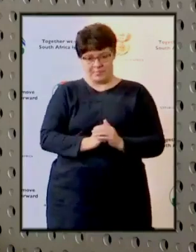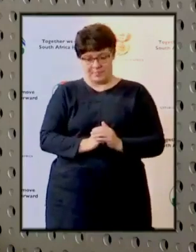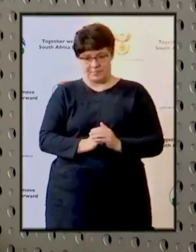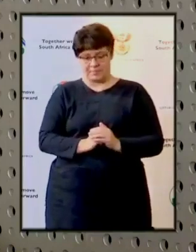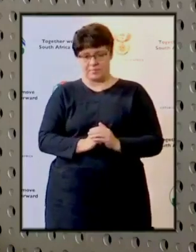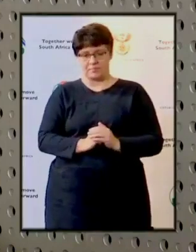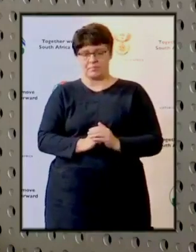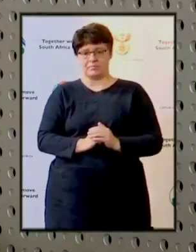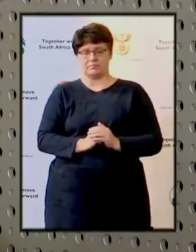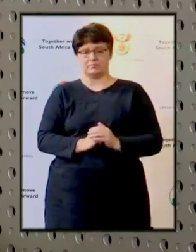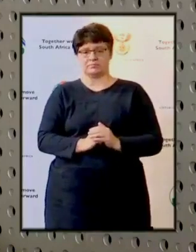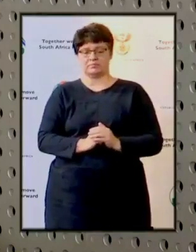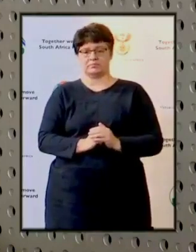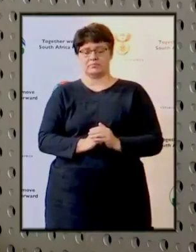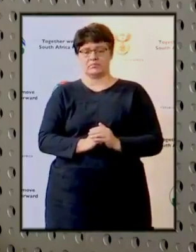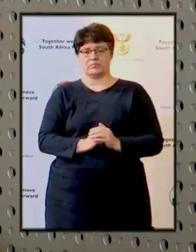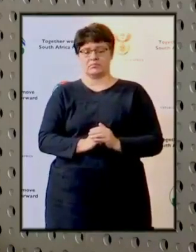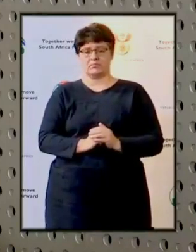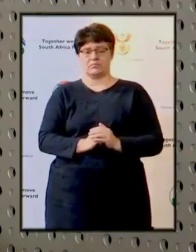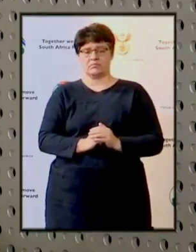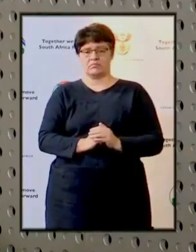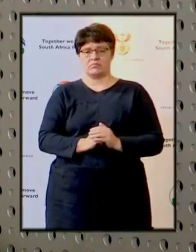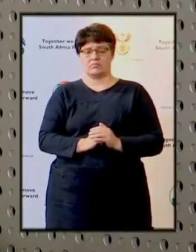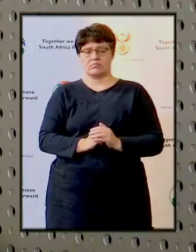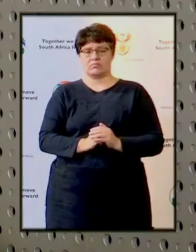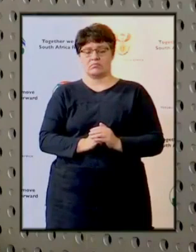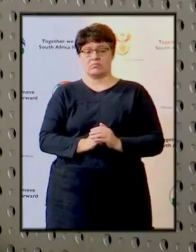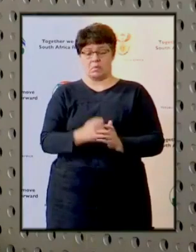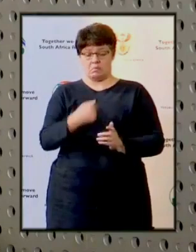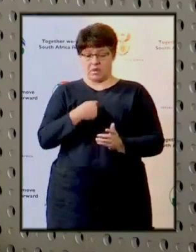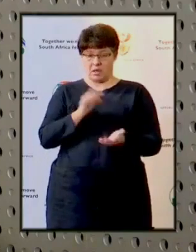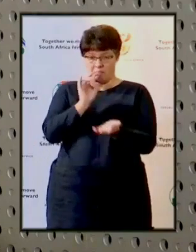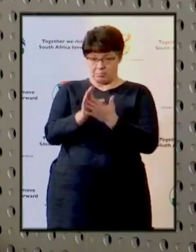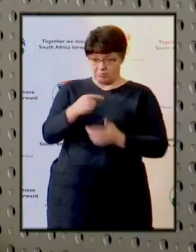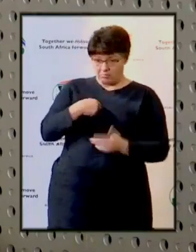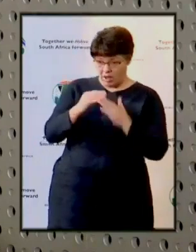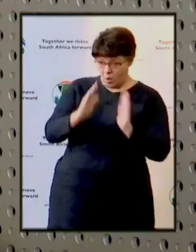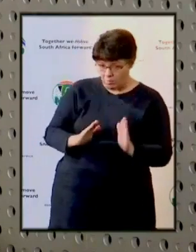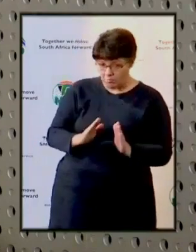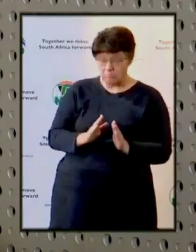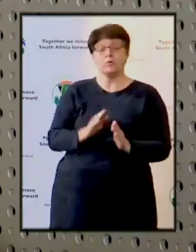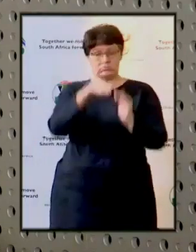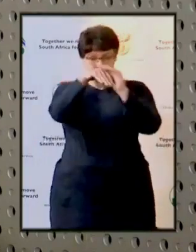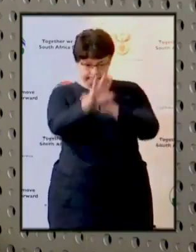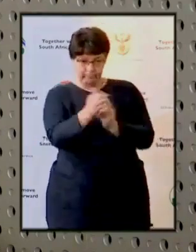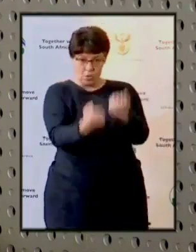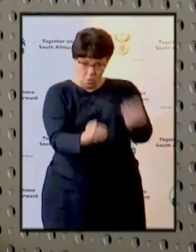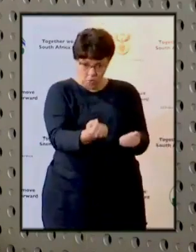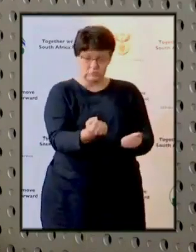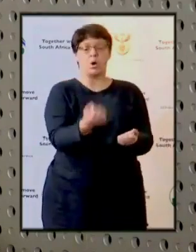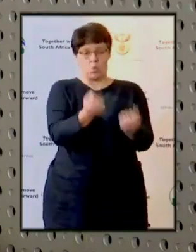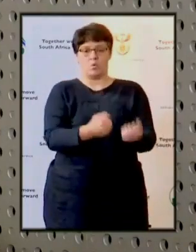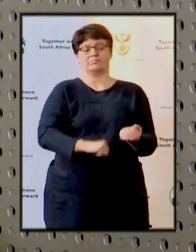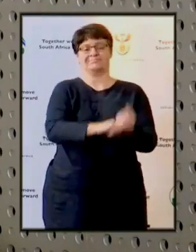the courts, if people go to the courts will then also look at that matter. In terms